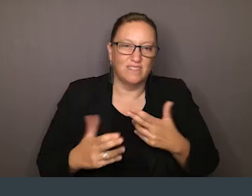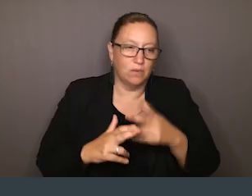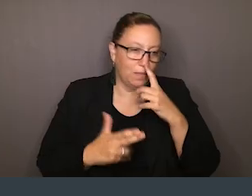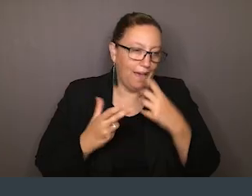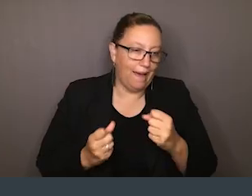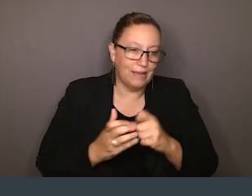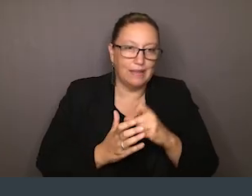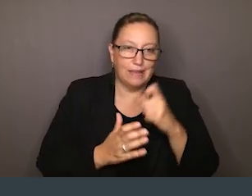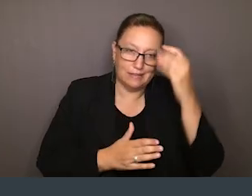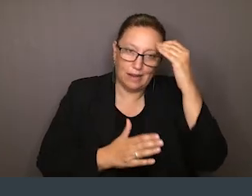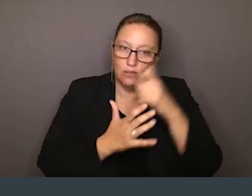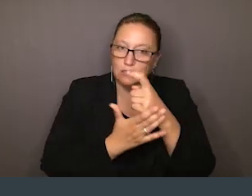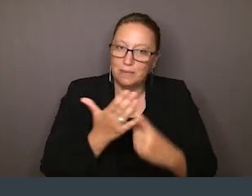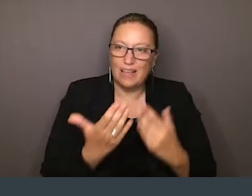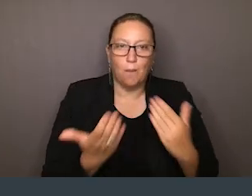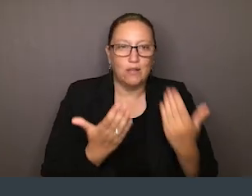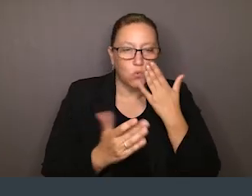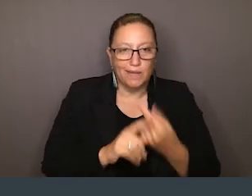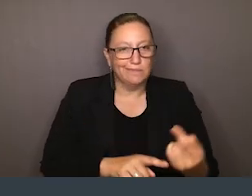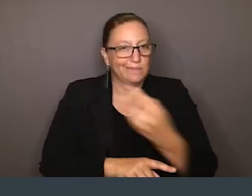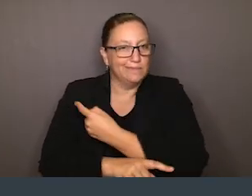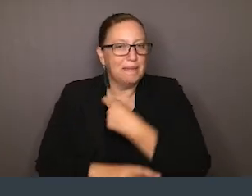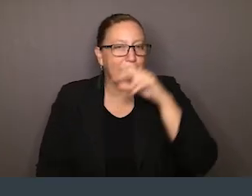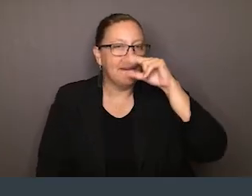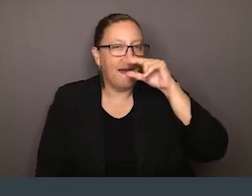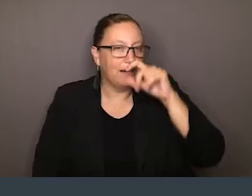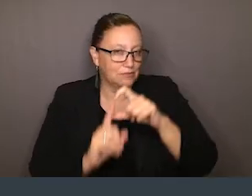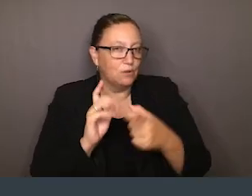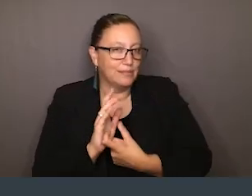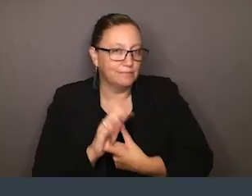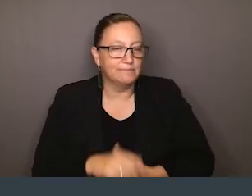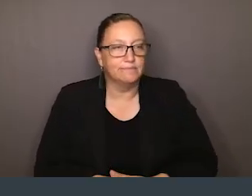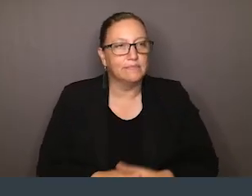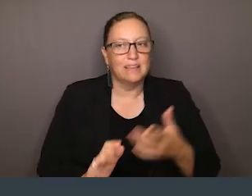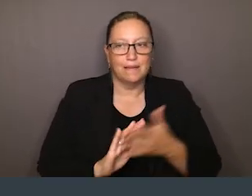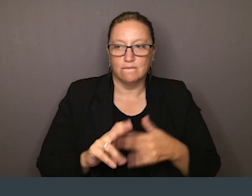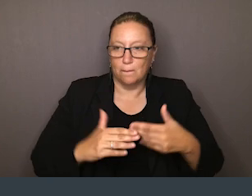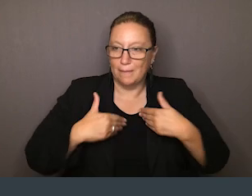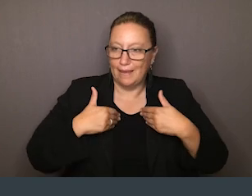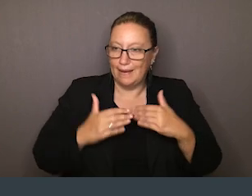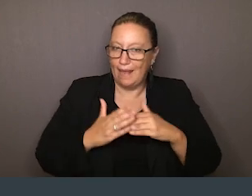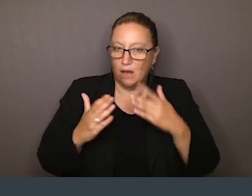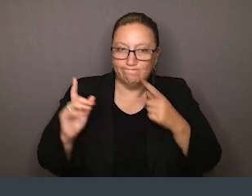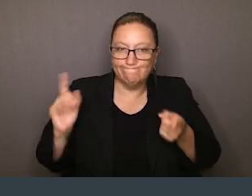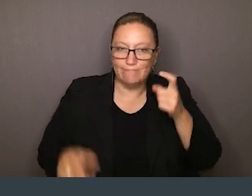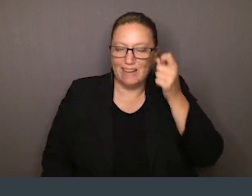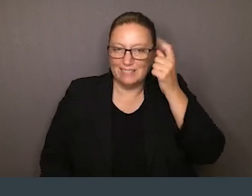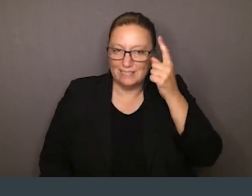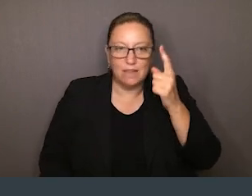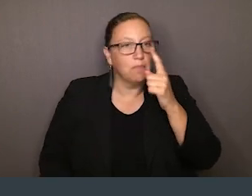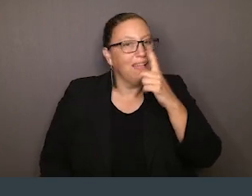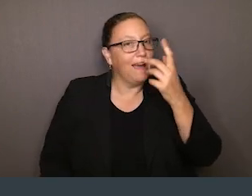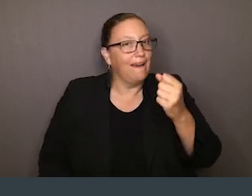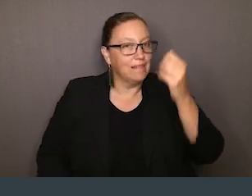with intellectual disability than when I was a younger doctor. And so to me, it also highlights the importance of